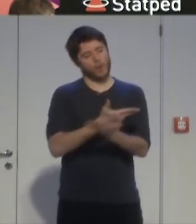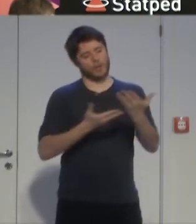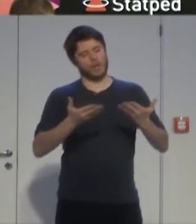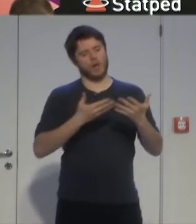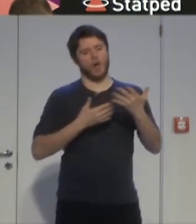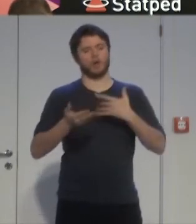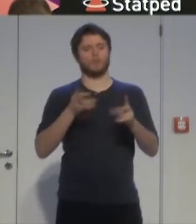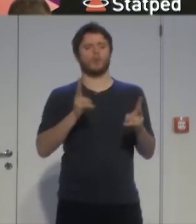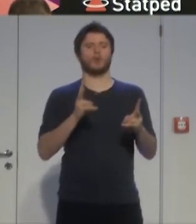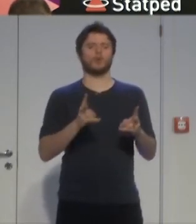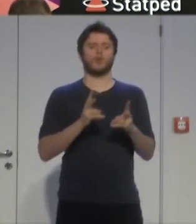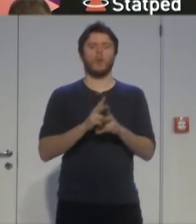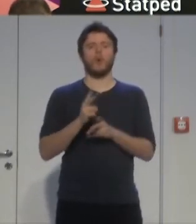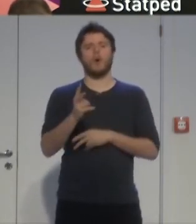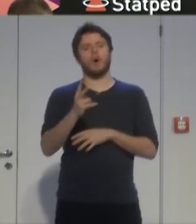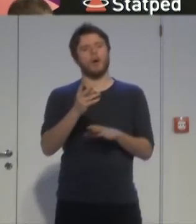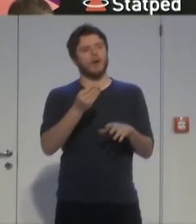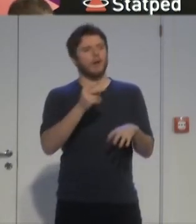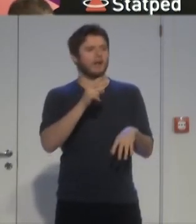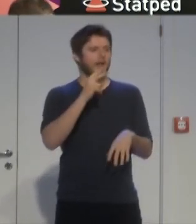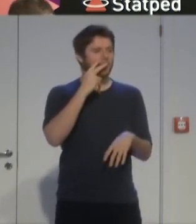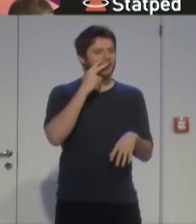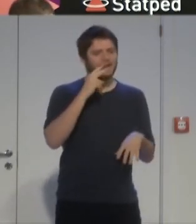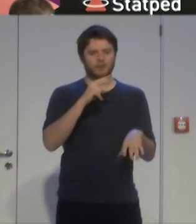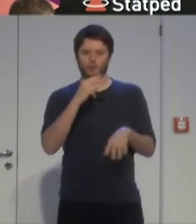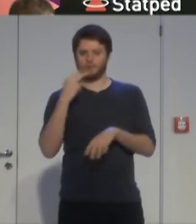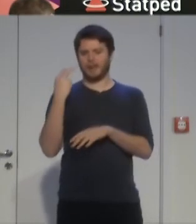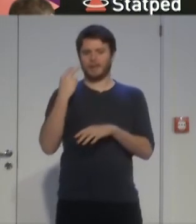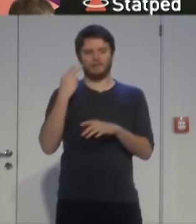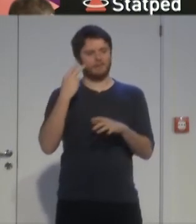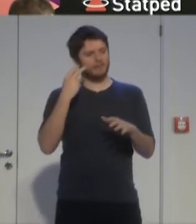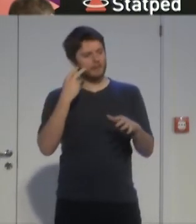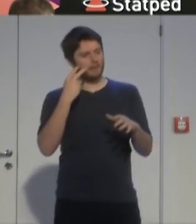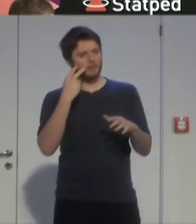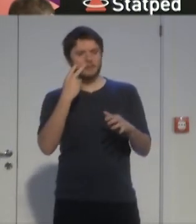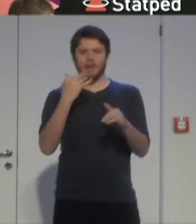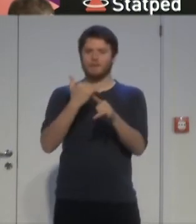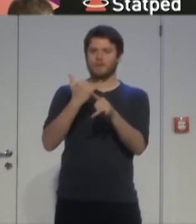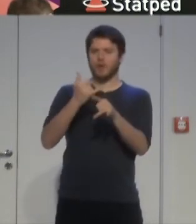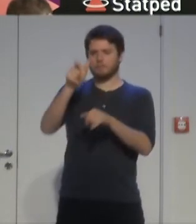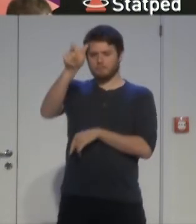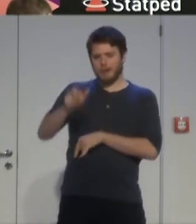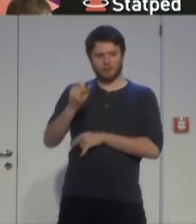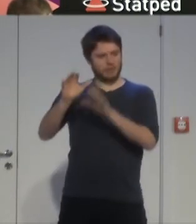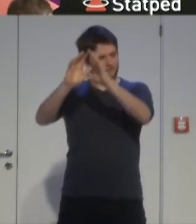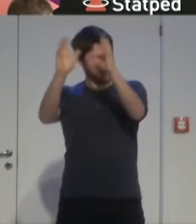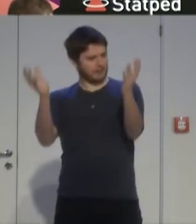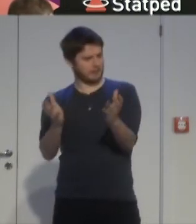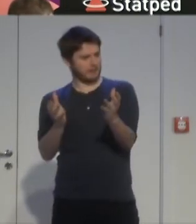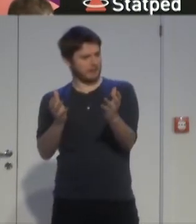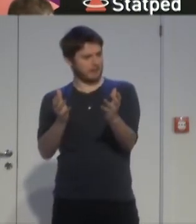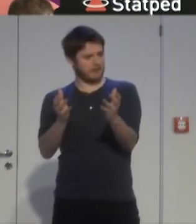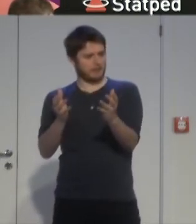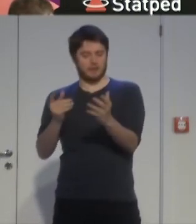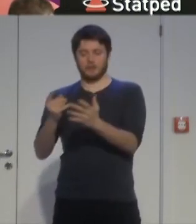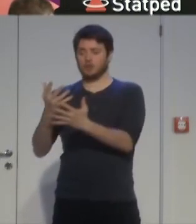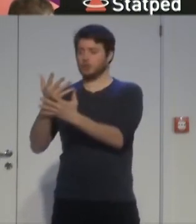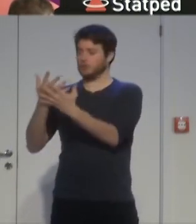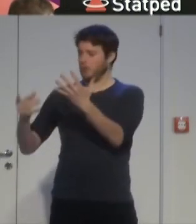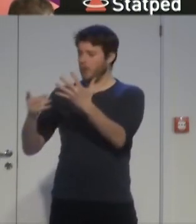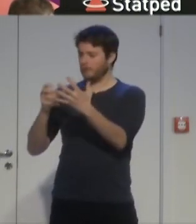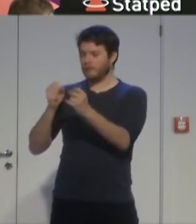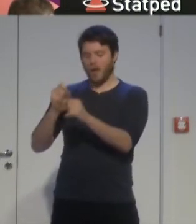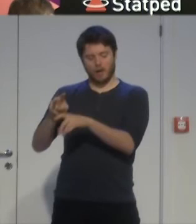an experiential perspective. It's a perspective of somebody in the world. It's language from an experiential